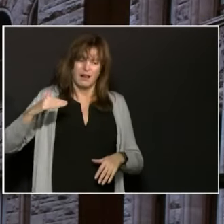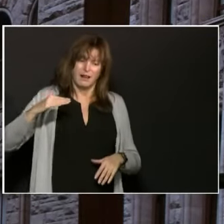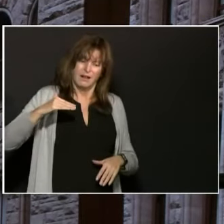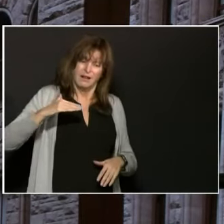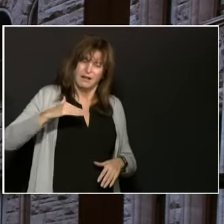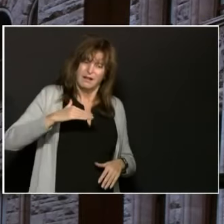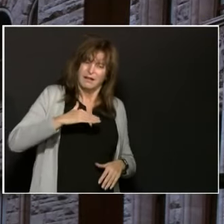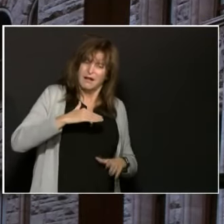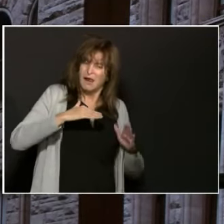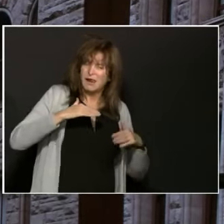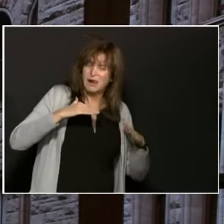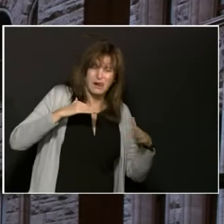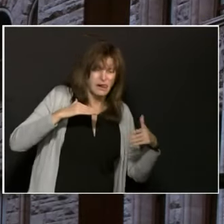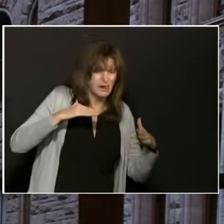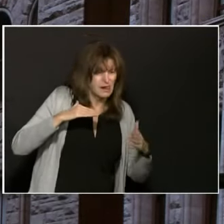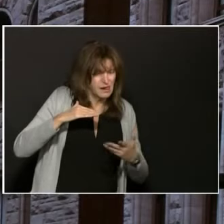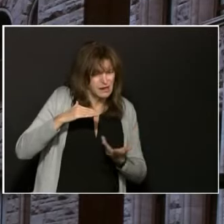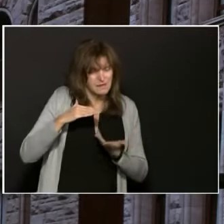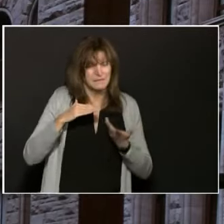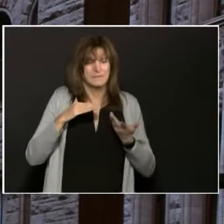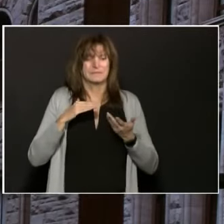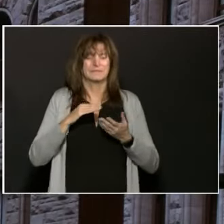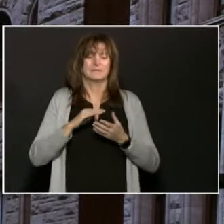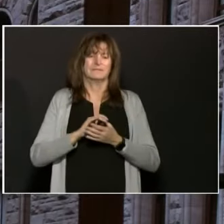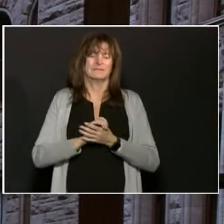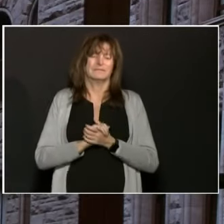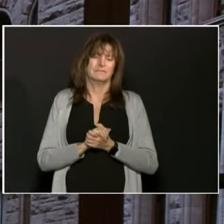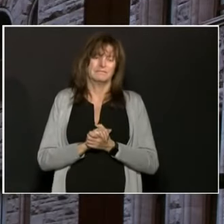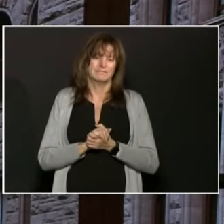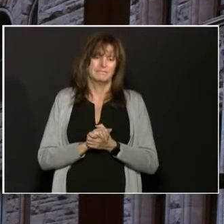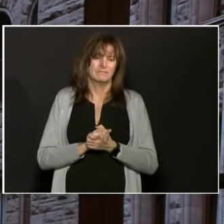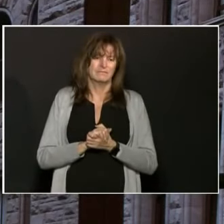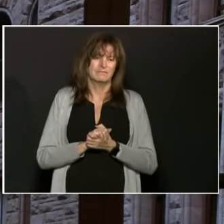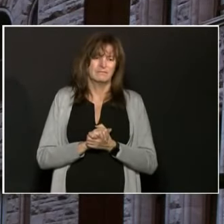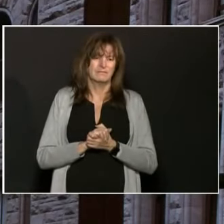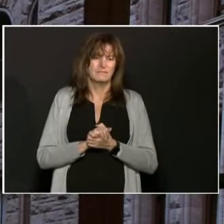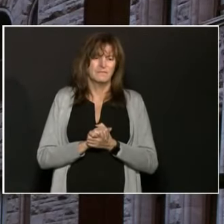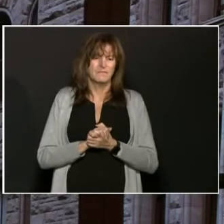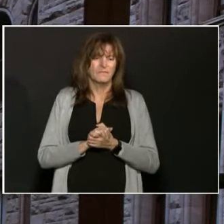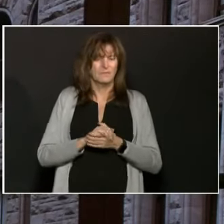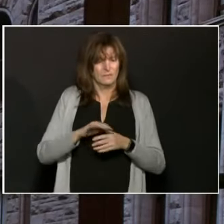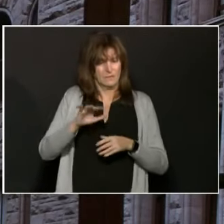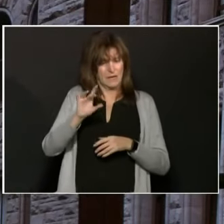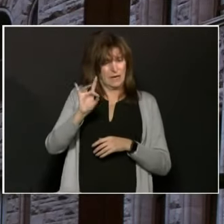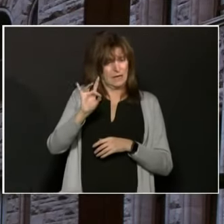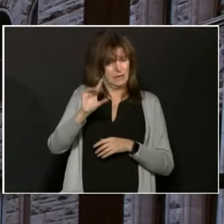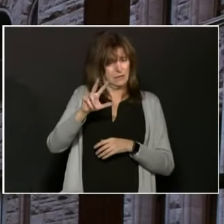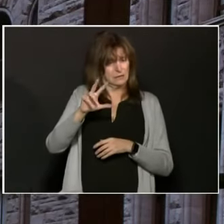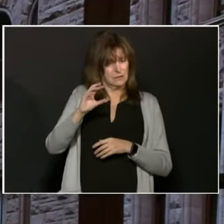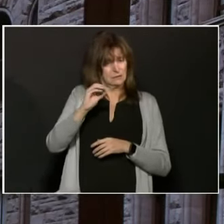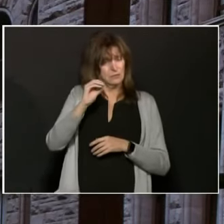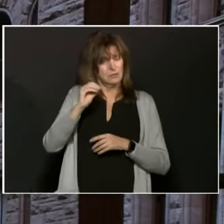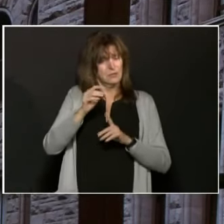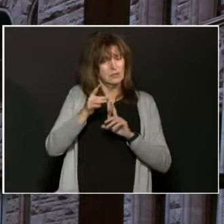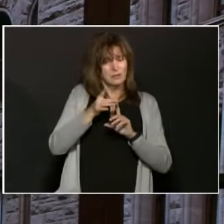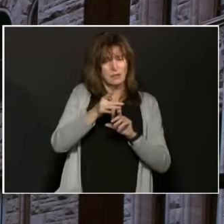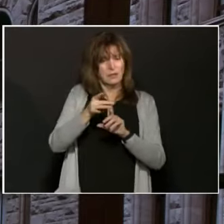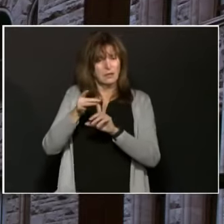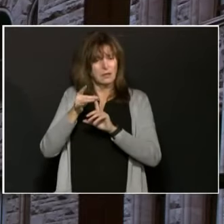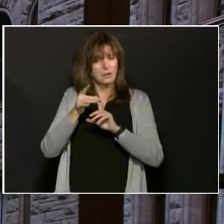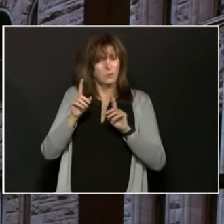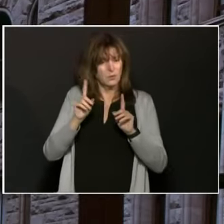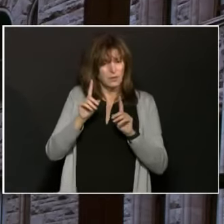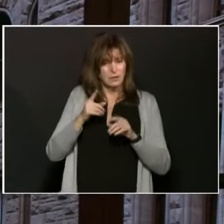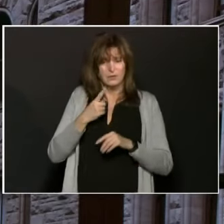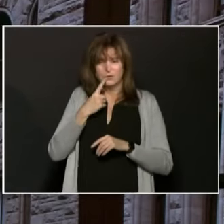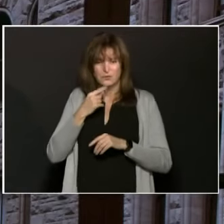happen. We're also seeing that the majority of cases, 83%, are concentrated in our red and lockdown zones. But